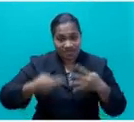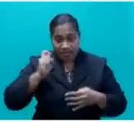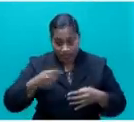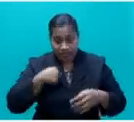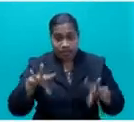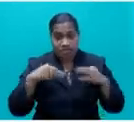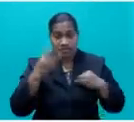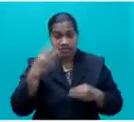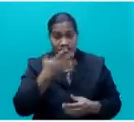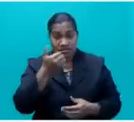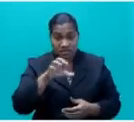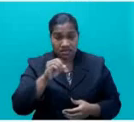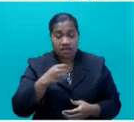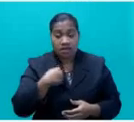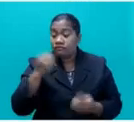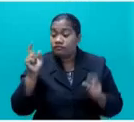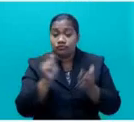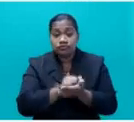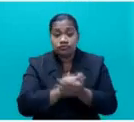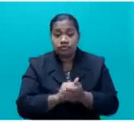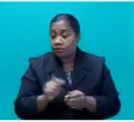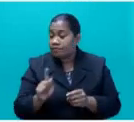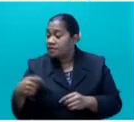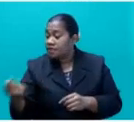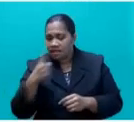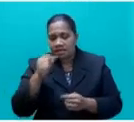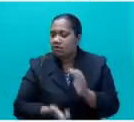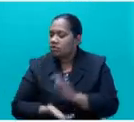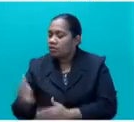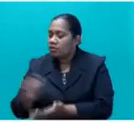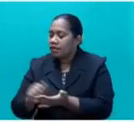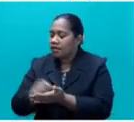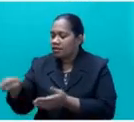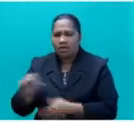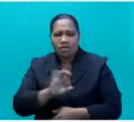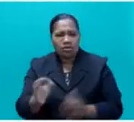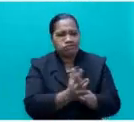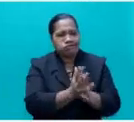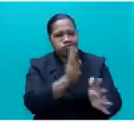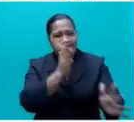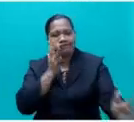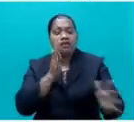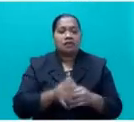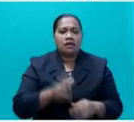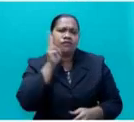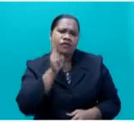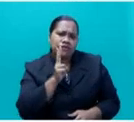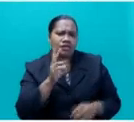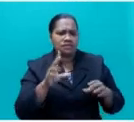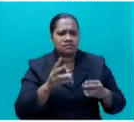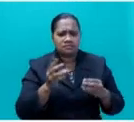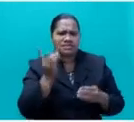there's a shop nearby, I can actually go and buy goods from that shop too. I don't actually have to go and queue up at Vodafone or Digicel to take out actual